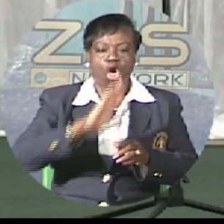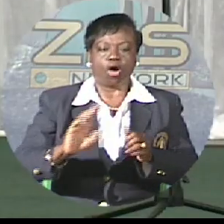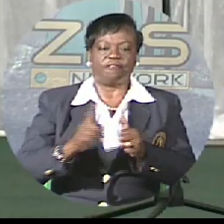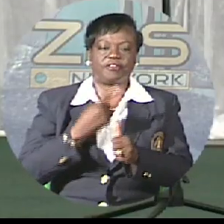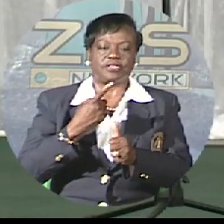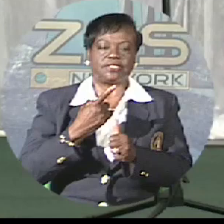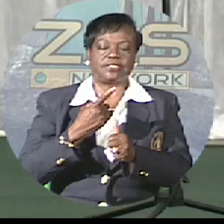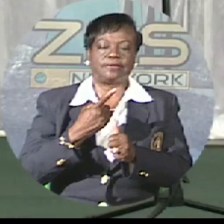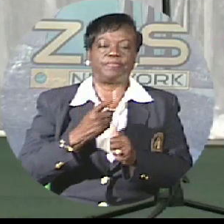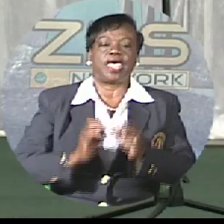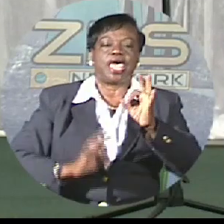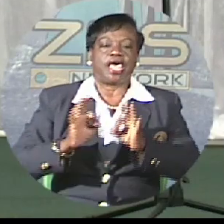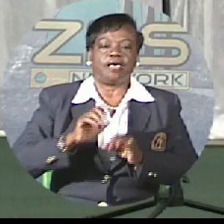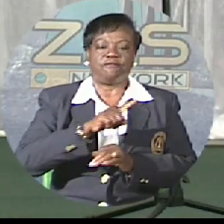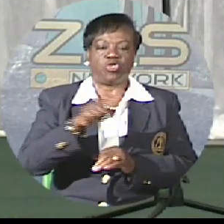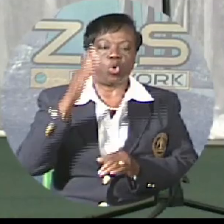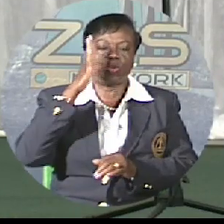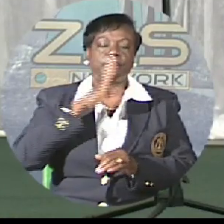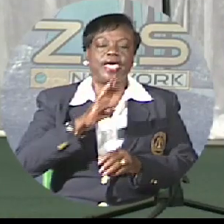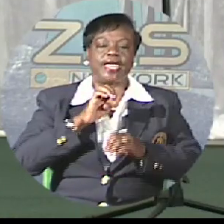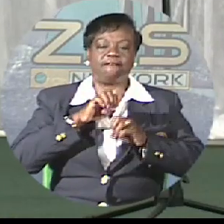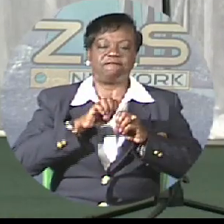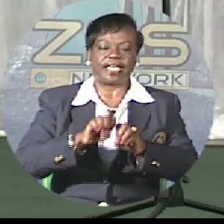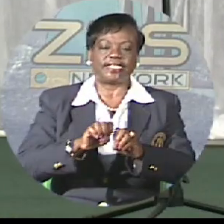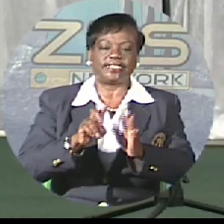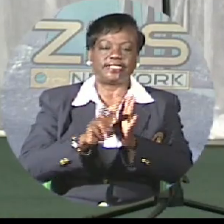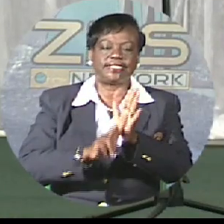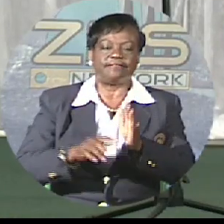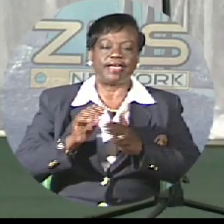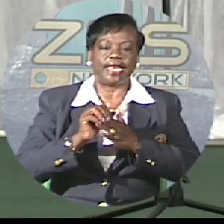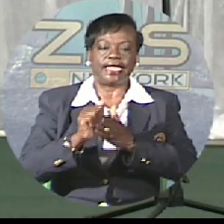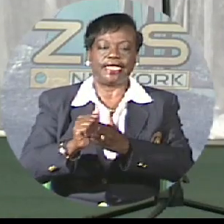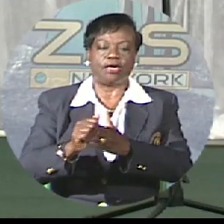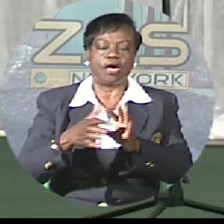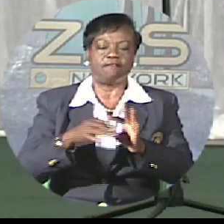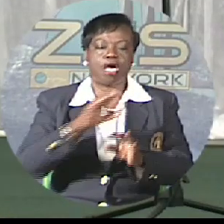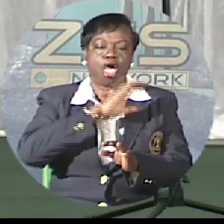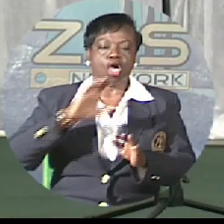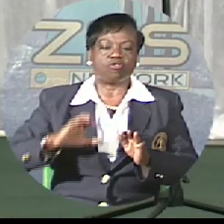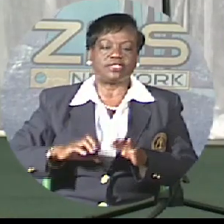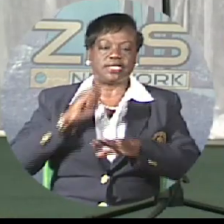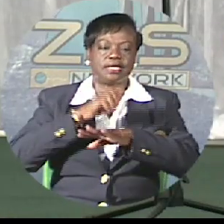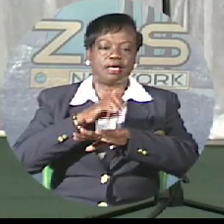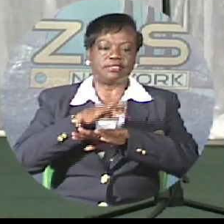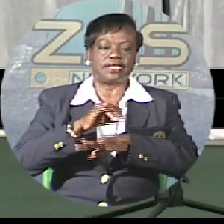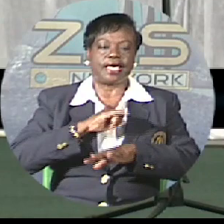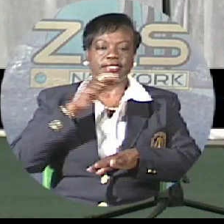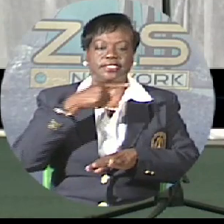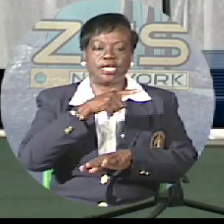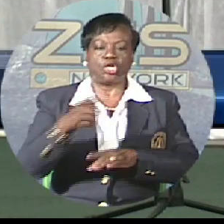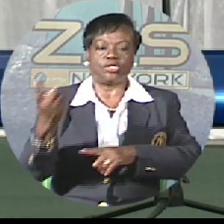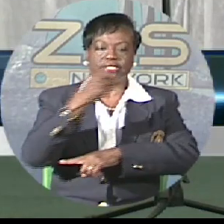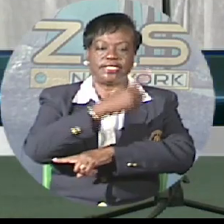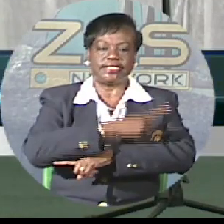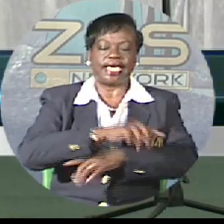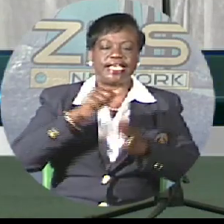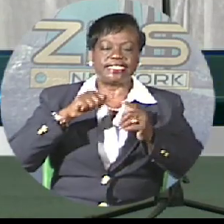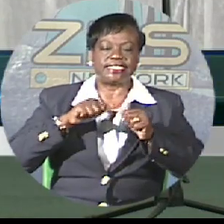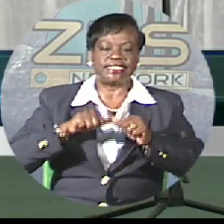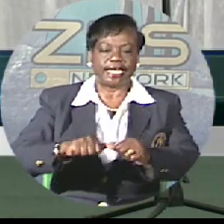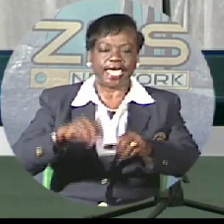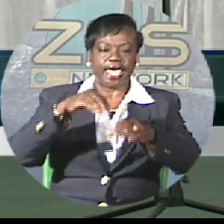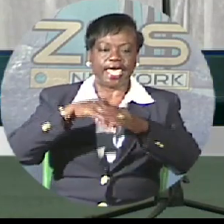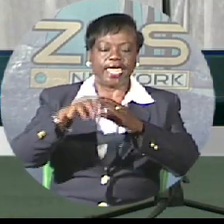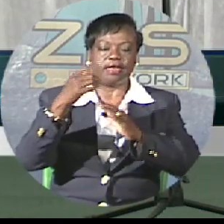if you're going to be an effective leader of our Christian Council, I came to tell you today, stay